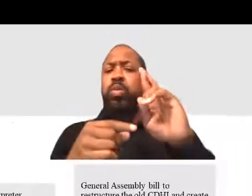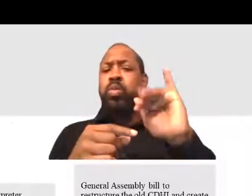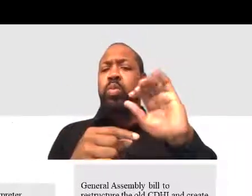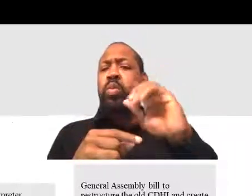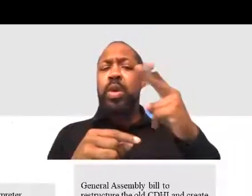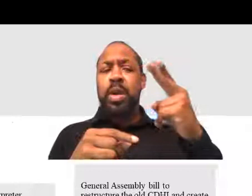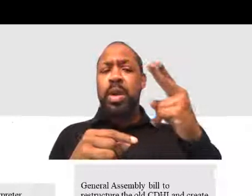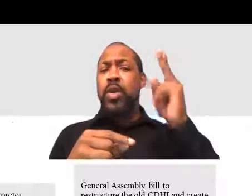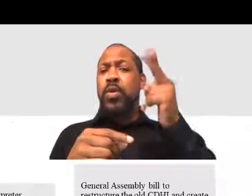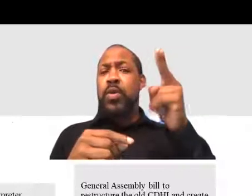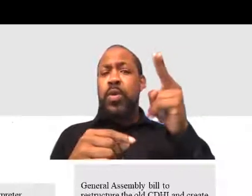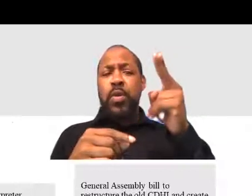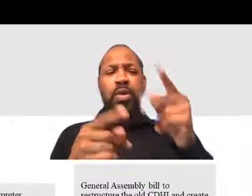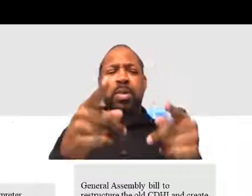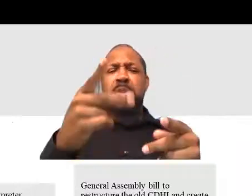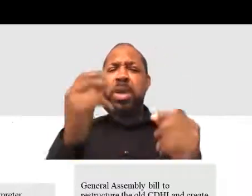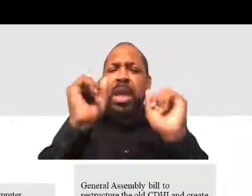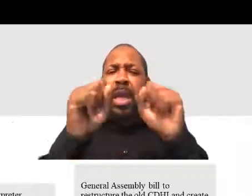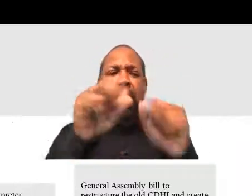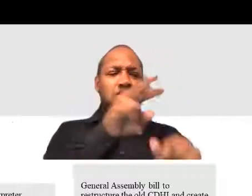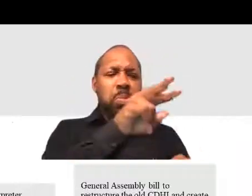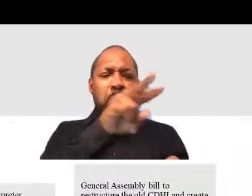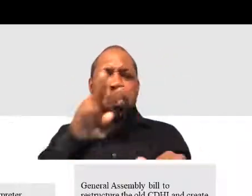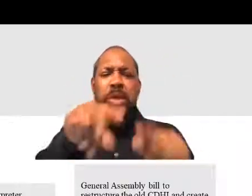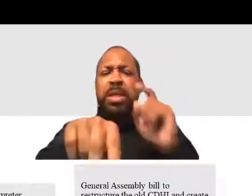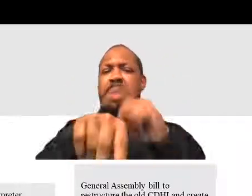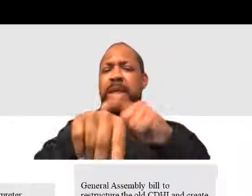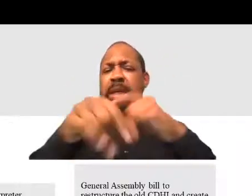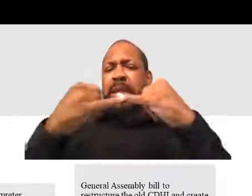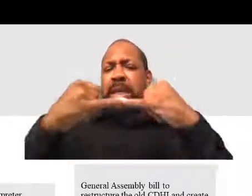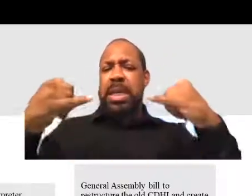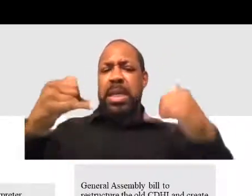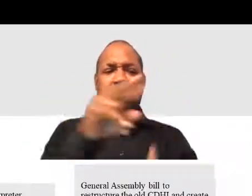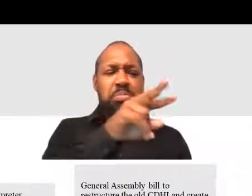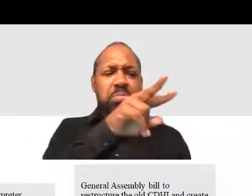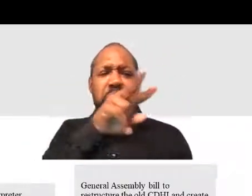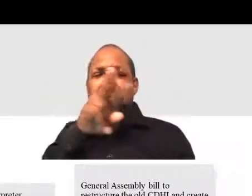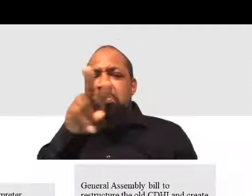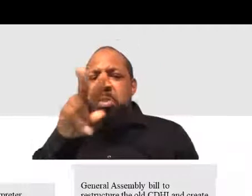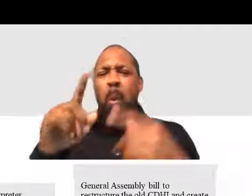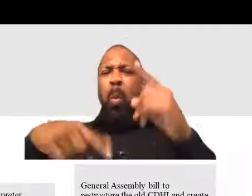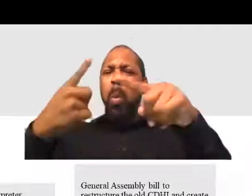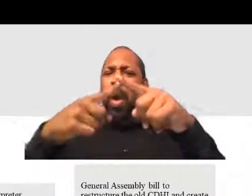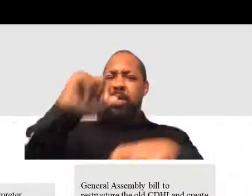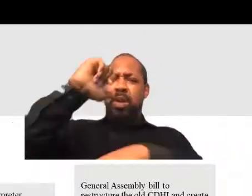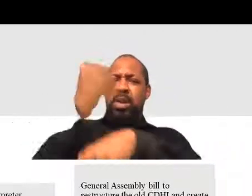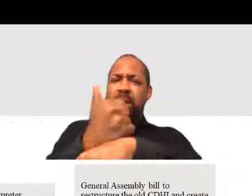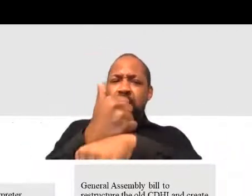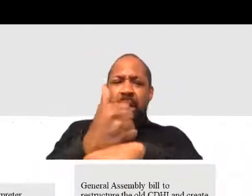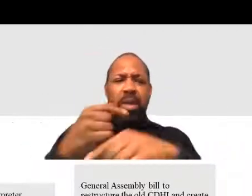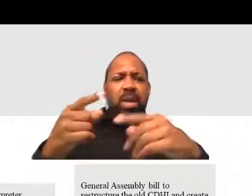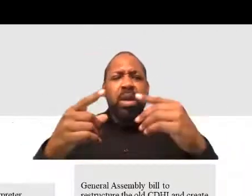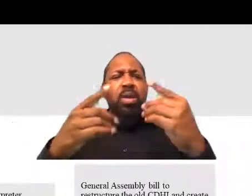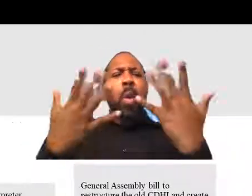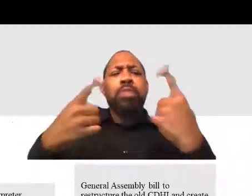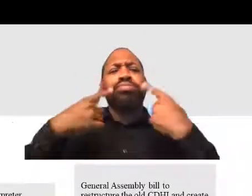So the commission, you can look along the timeline here and get a sense of